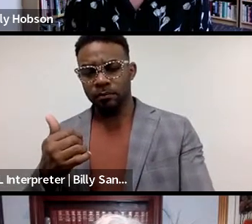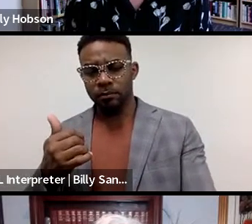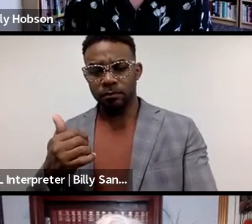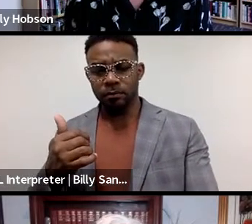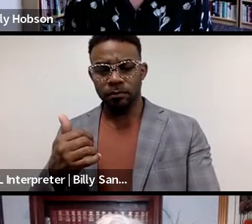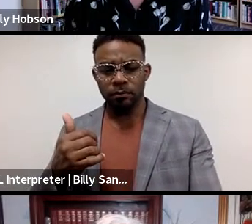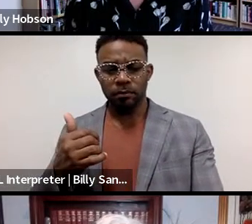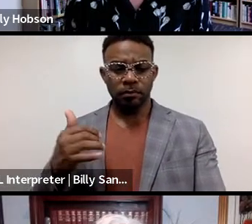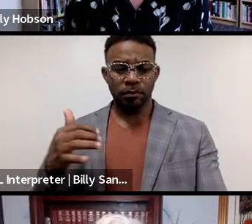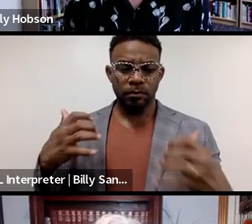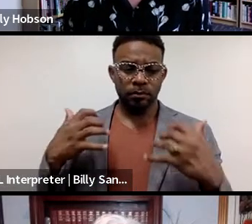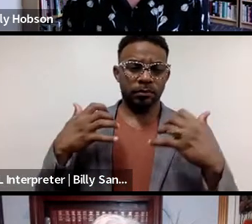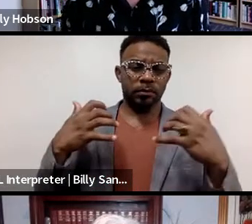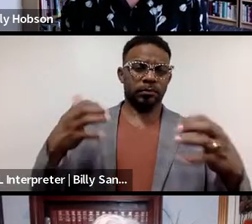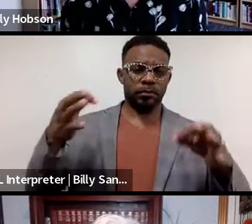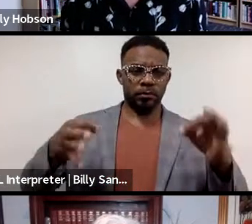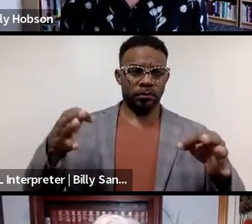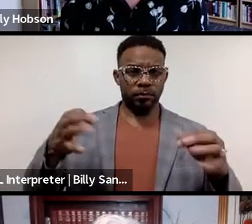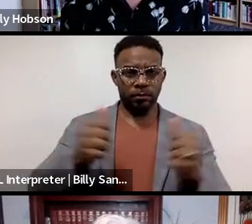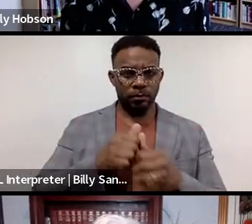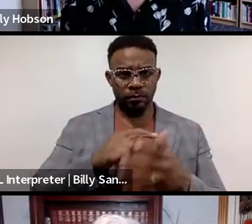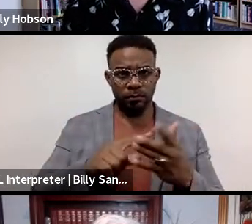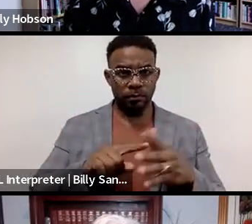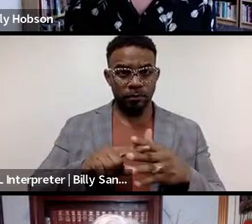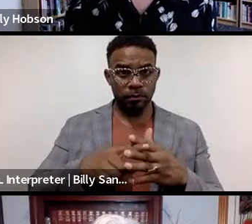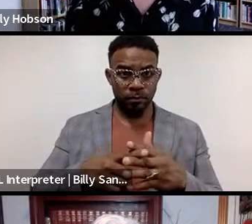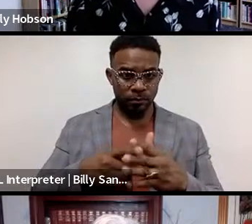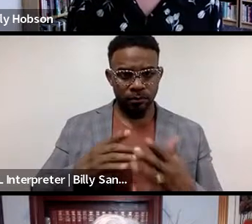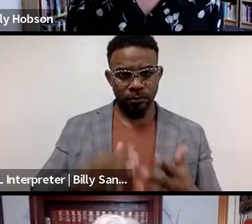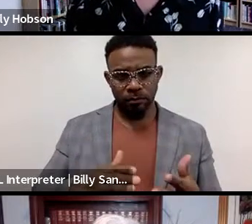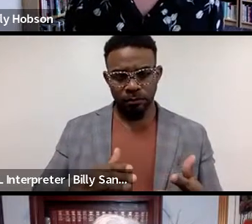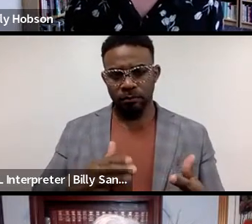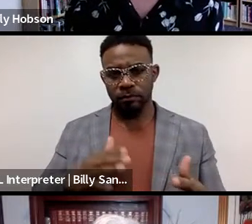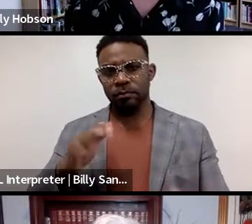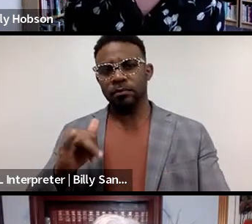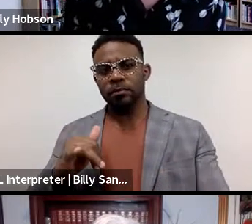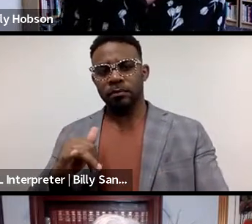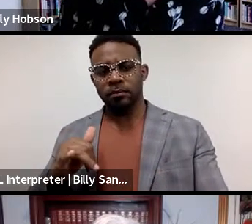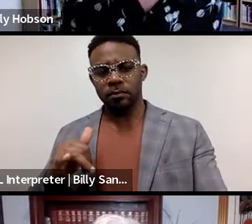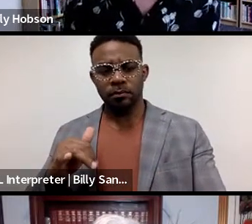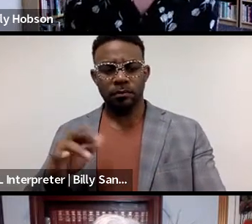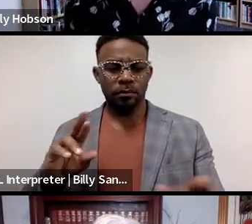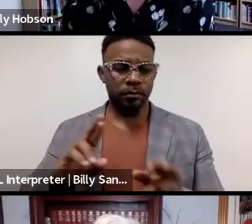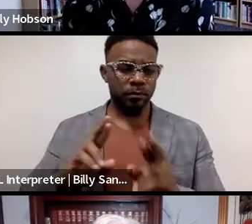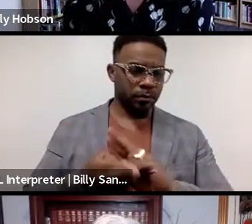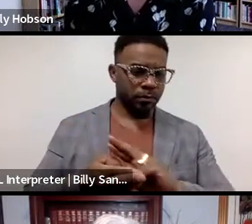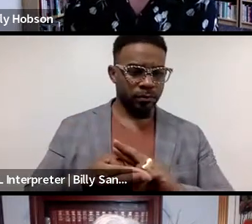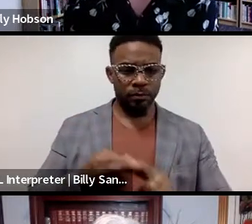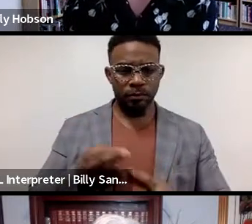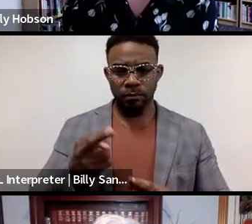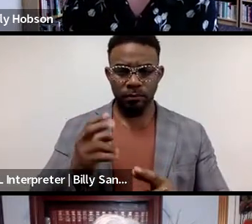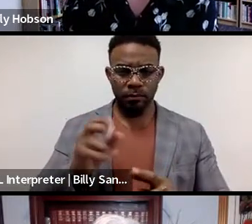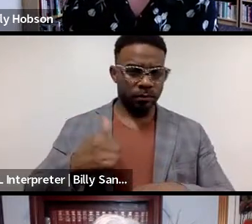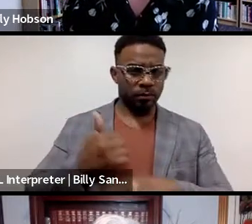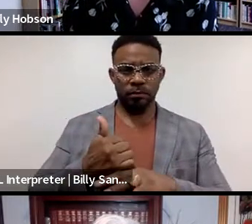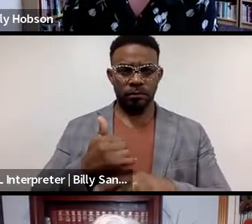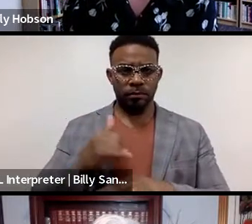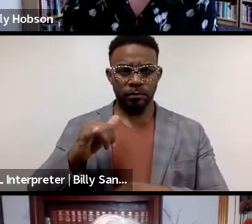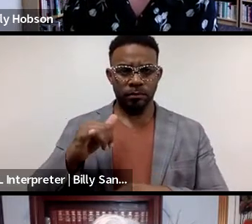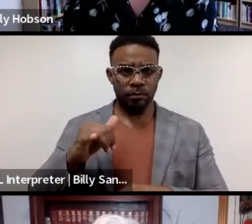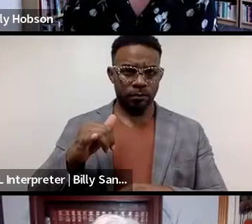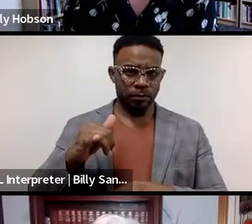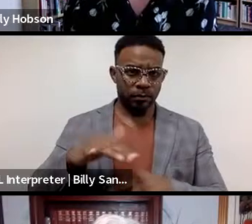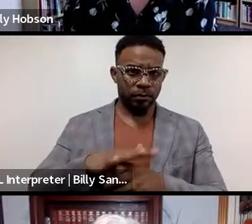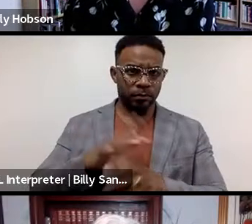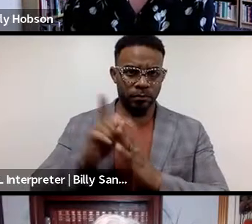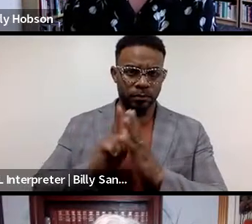Reagan packed the courts with originalists bent on reversing the landmark jurisprudence